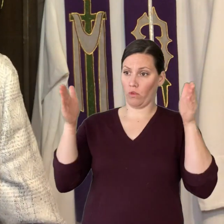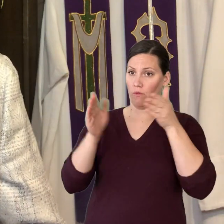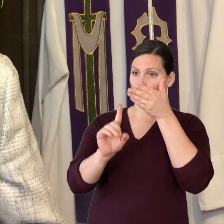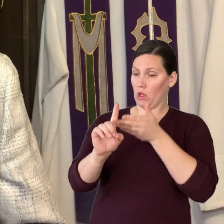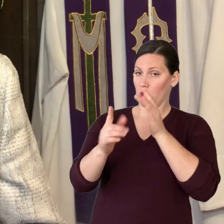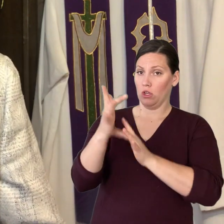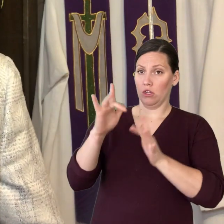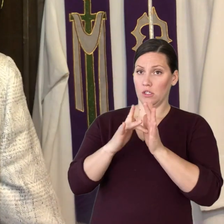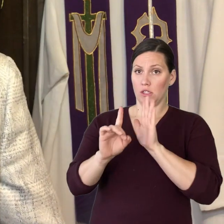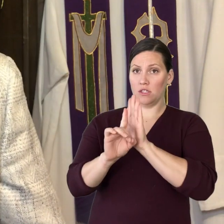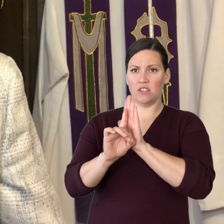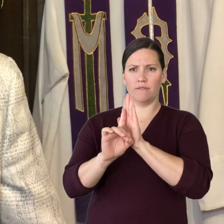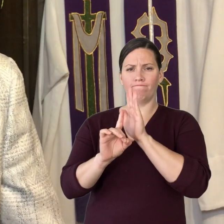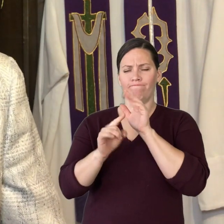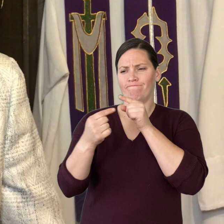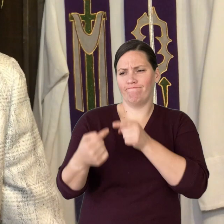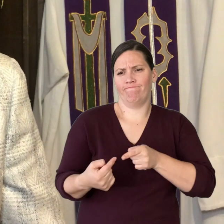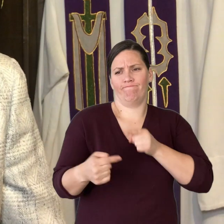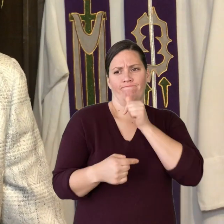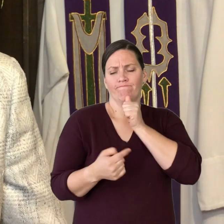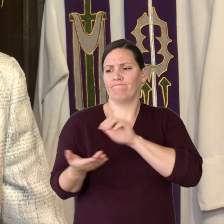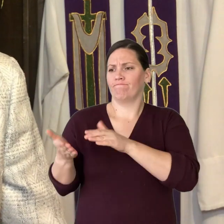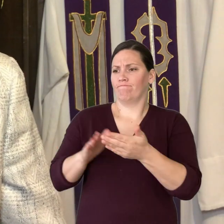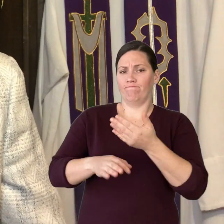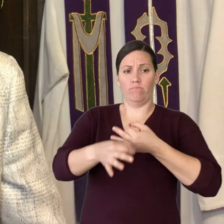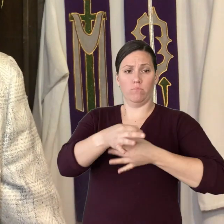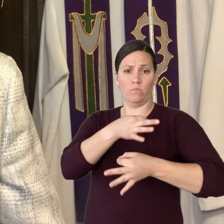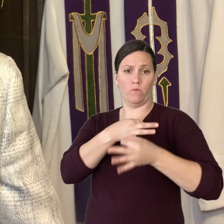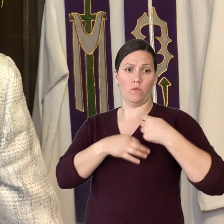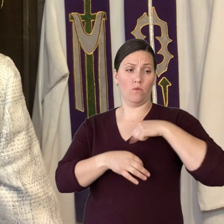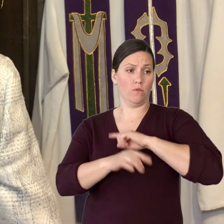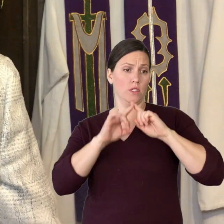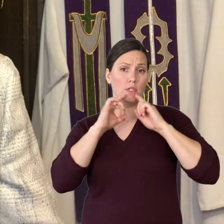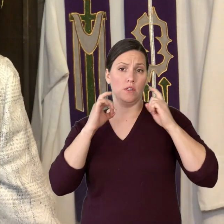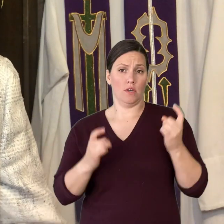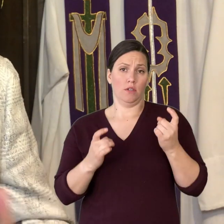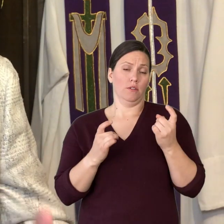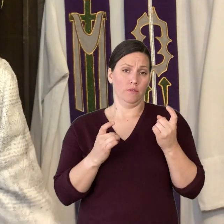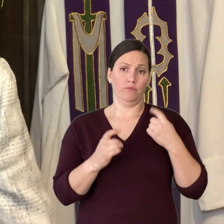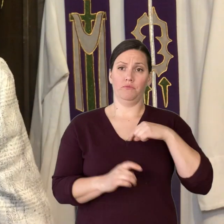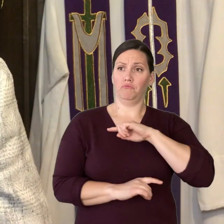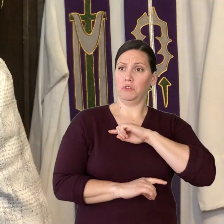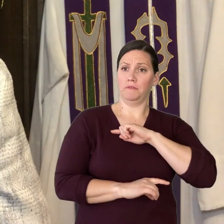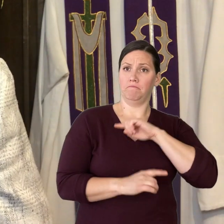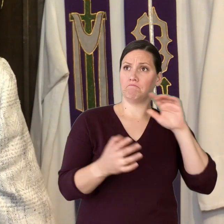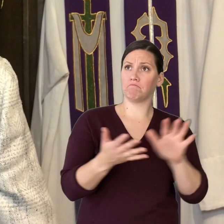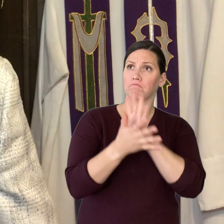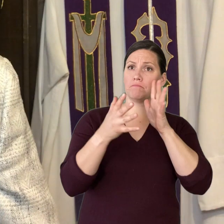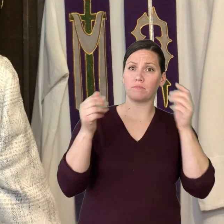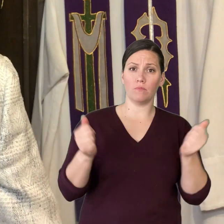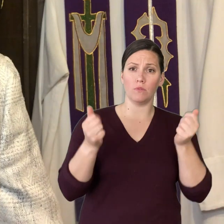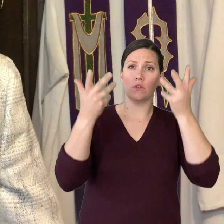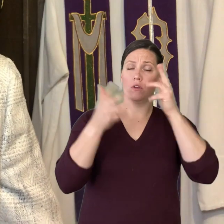and his suffering and death for us and our sins, and then, of course, we celebrate the resurrection